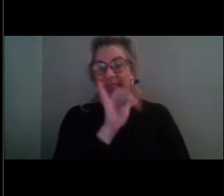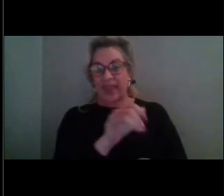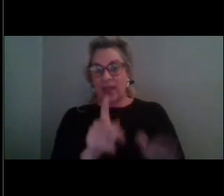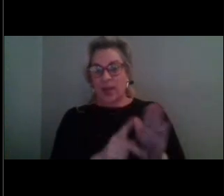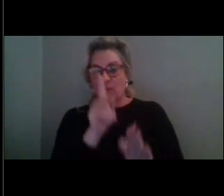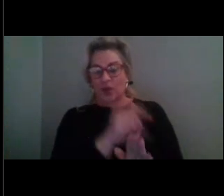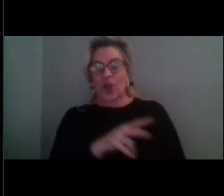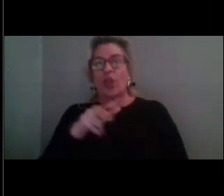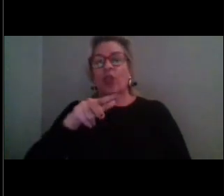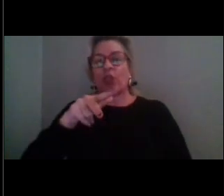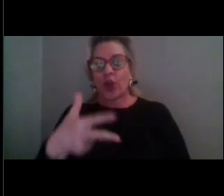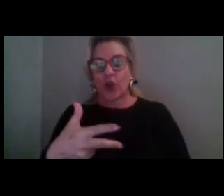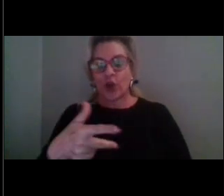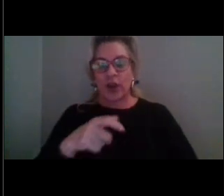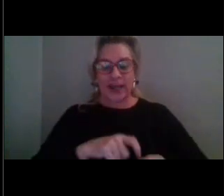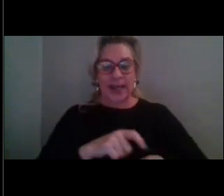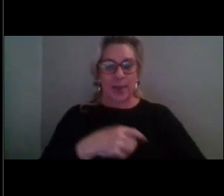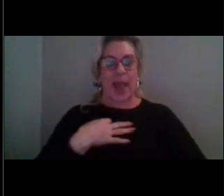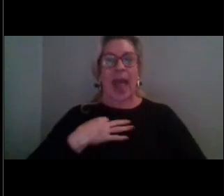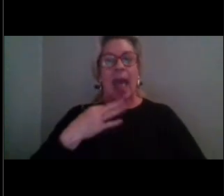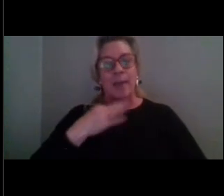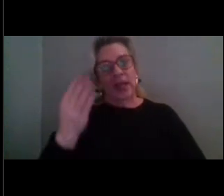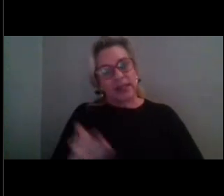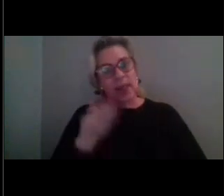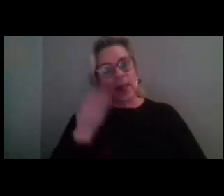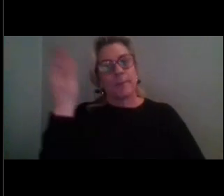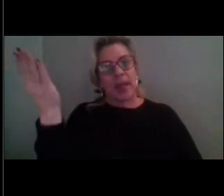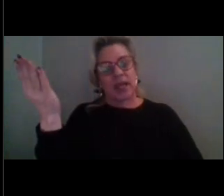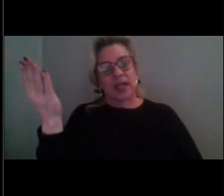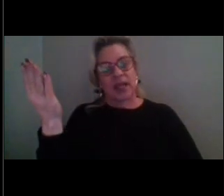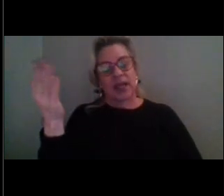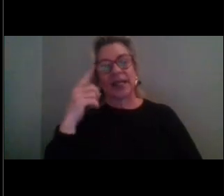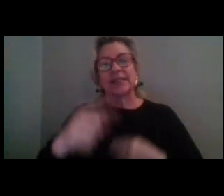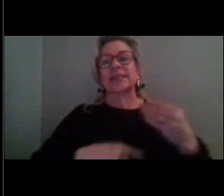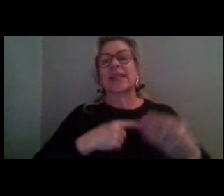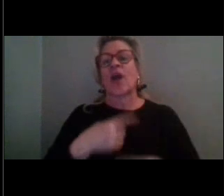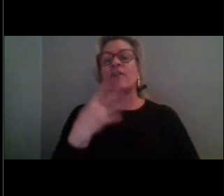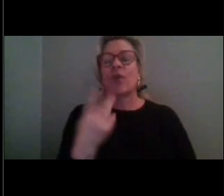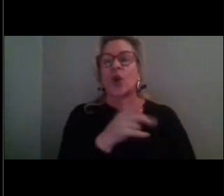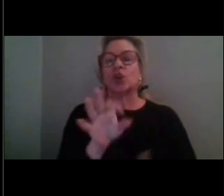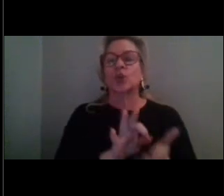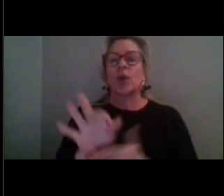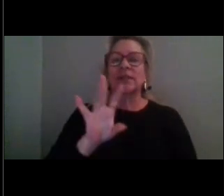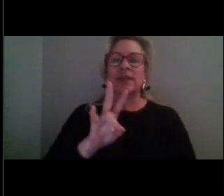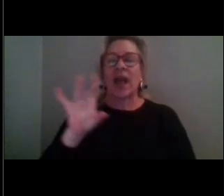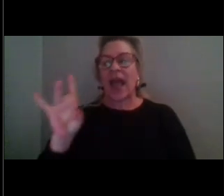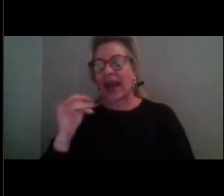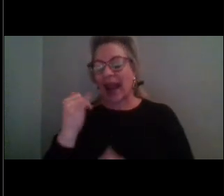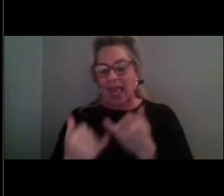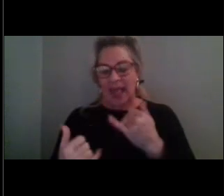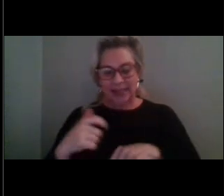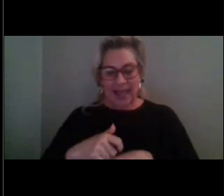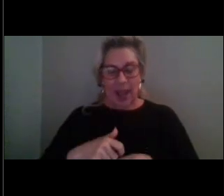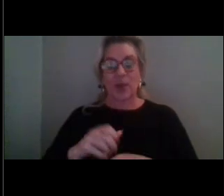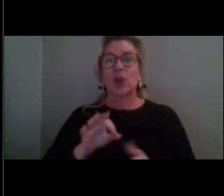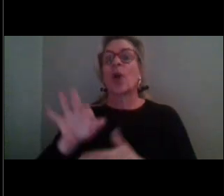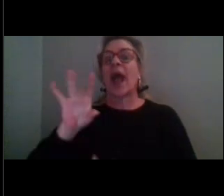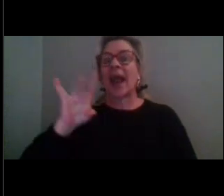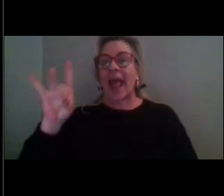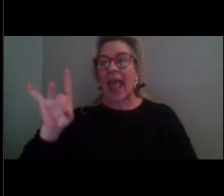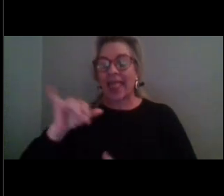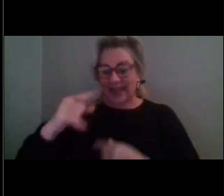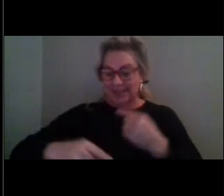the third time that this application was submitted. In cycle 4, they scored a 78. Last cycle, they scored an 88. And this